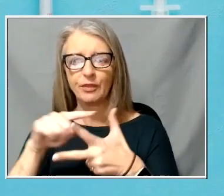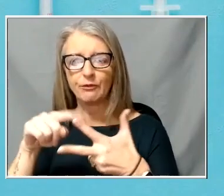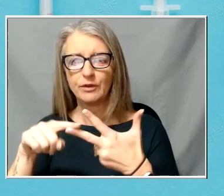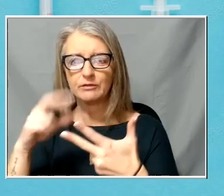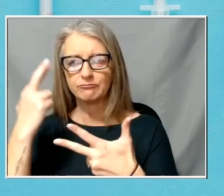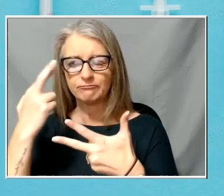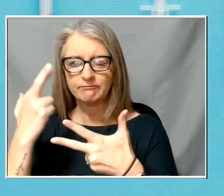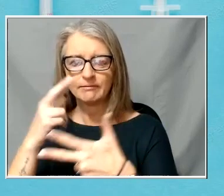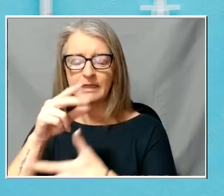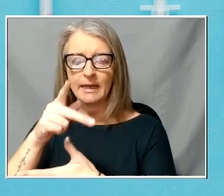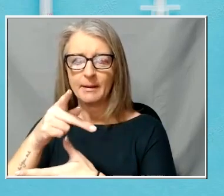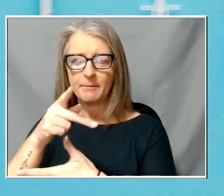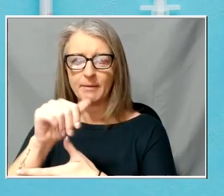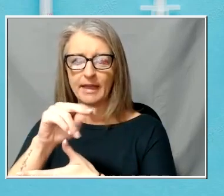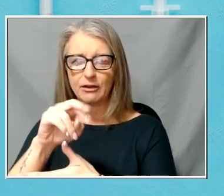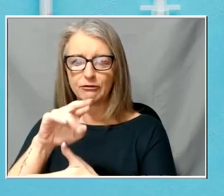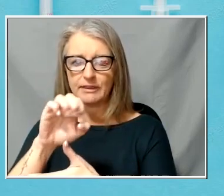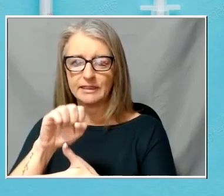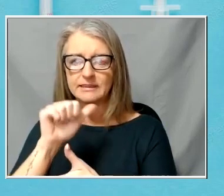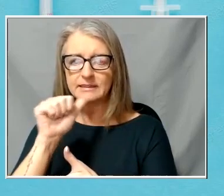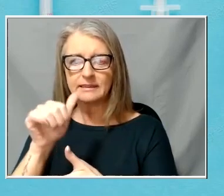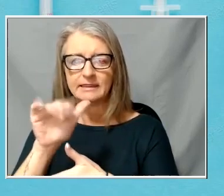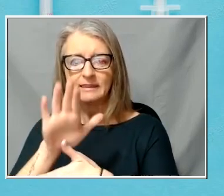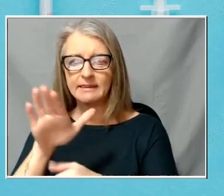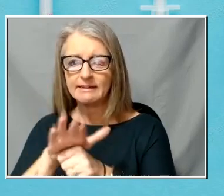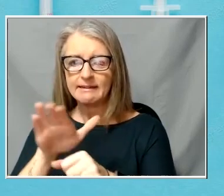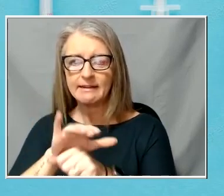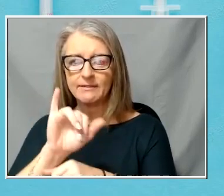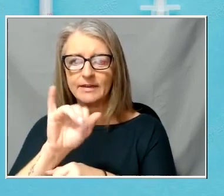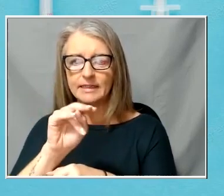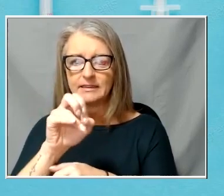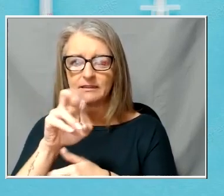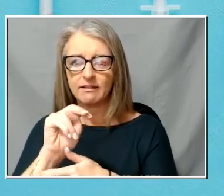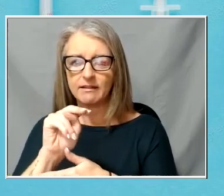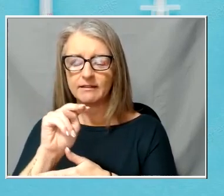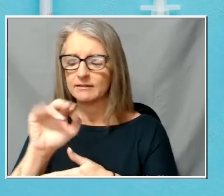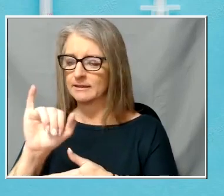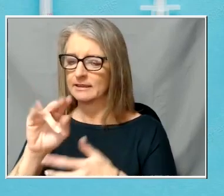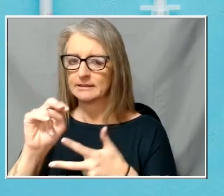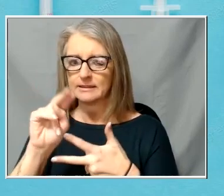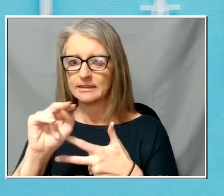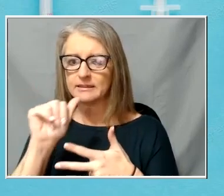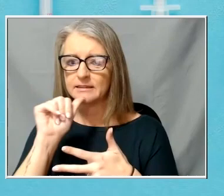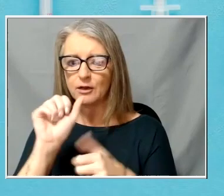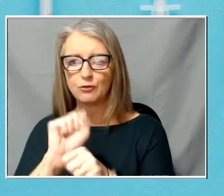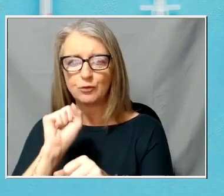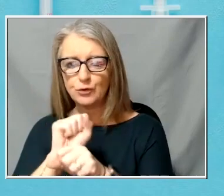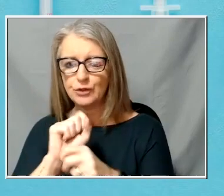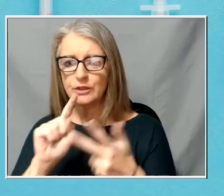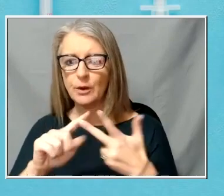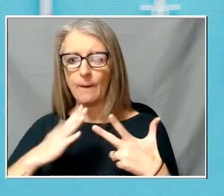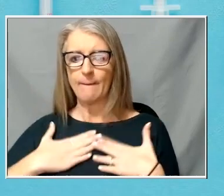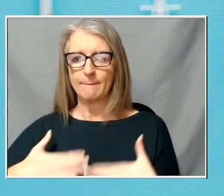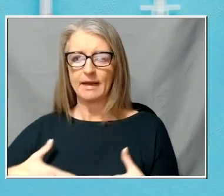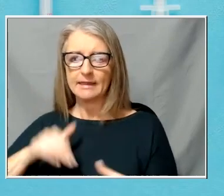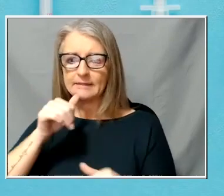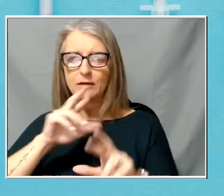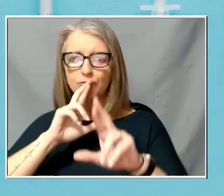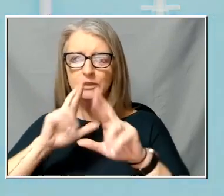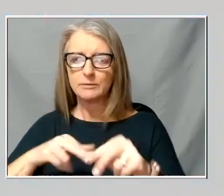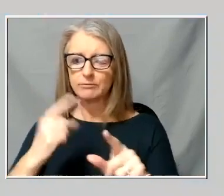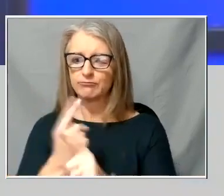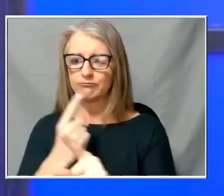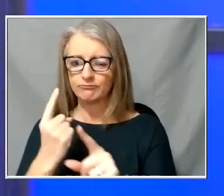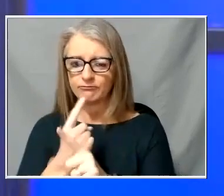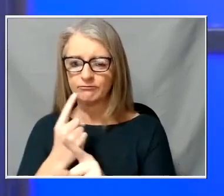the pancreas doesn't produce enough insulin, the insulin doesn't work well enough, or your body doesn't respond correctly. Of course,